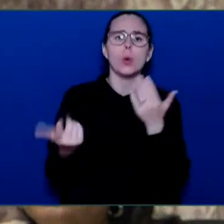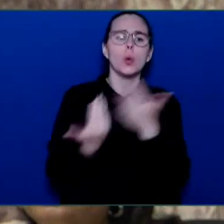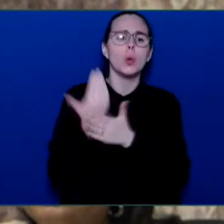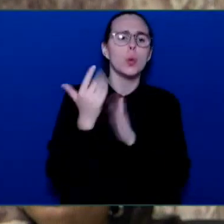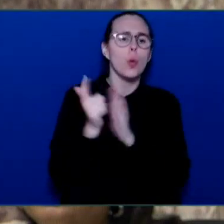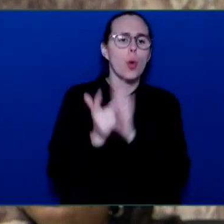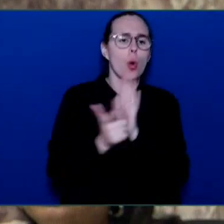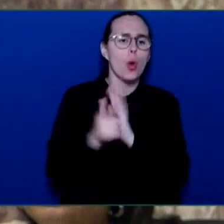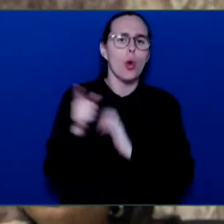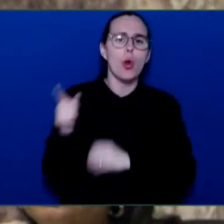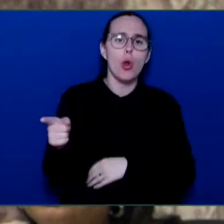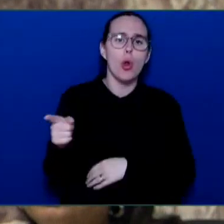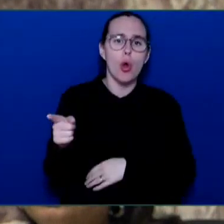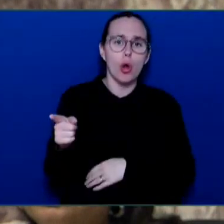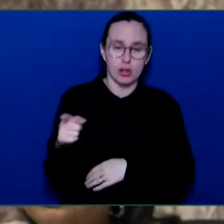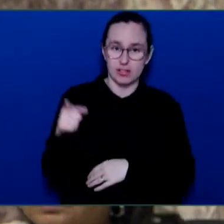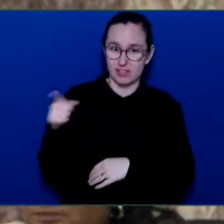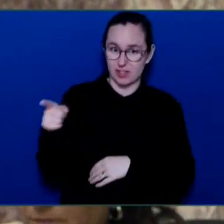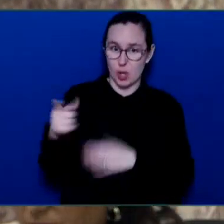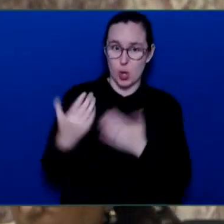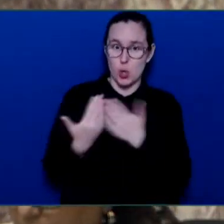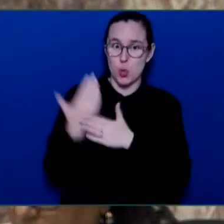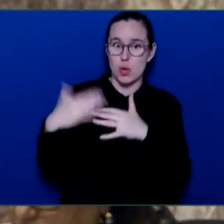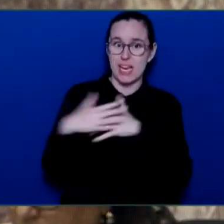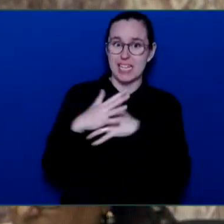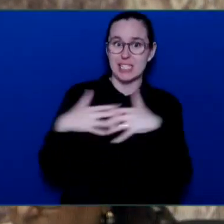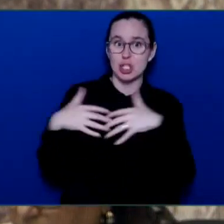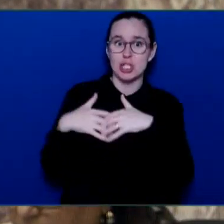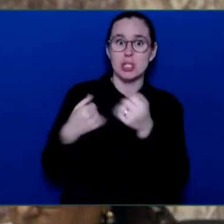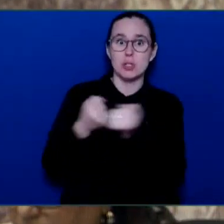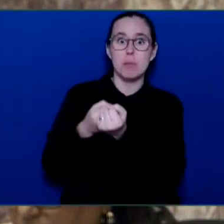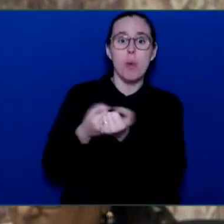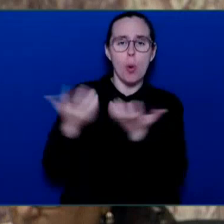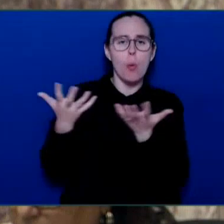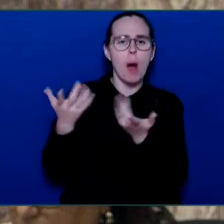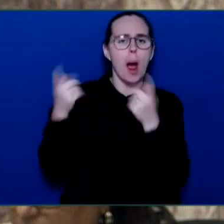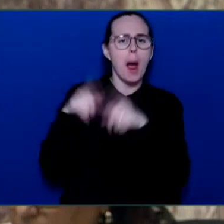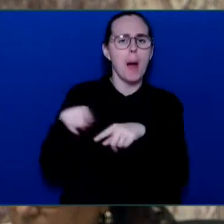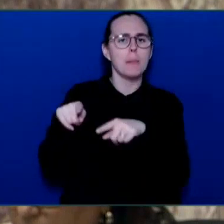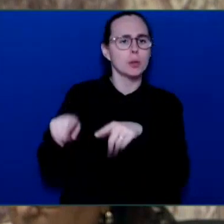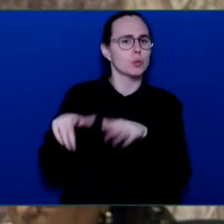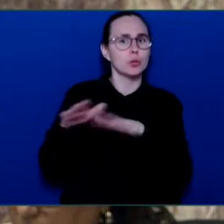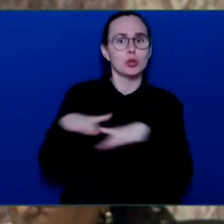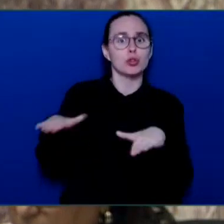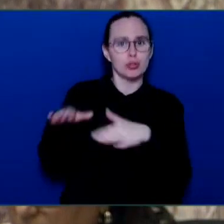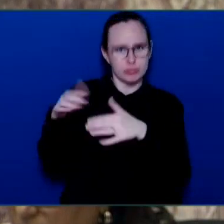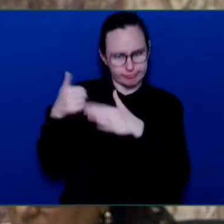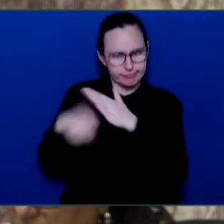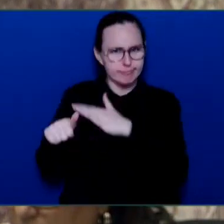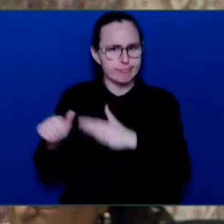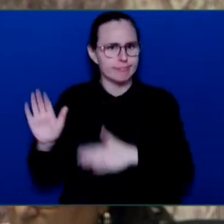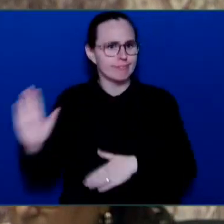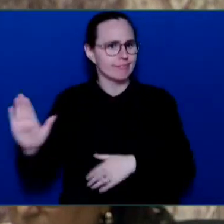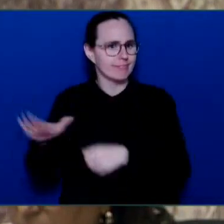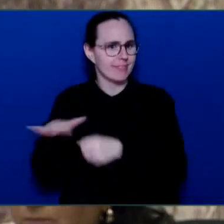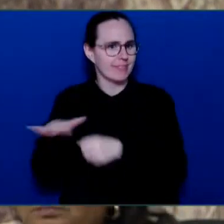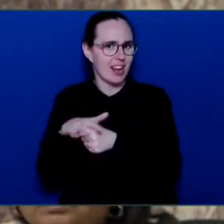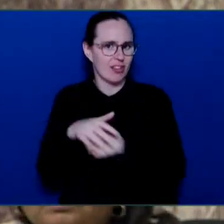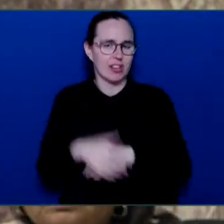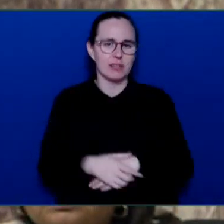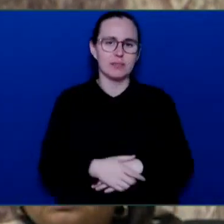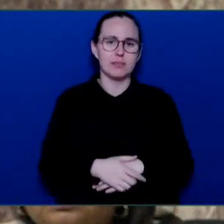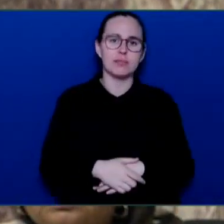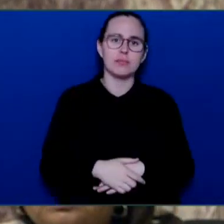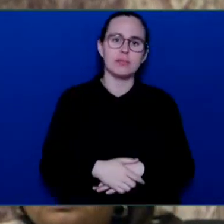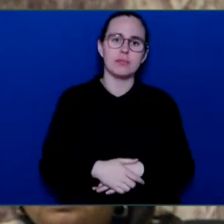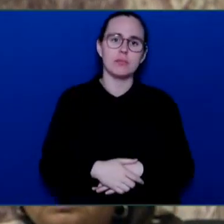also introduced historical legislation leading the country to support young people who are leaving the care system